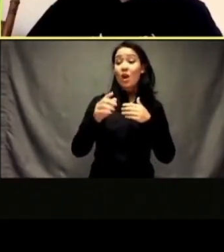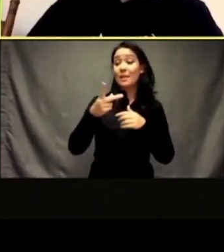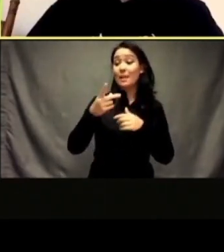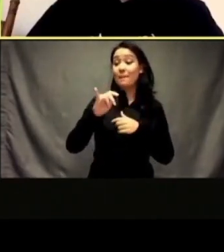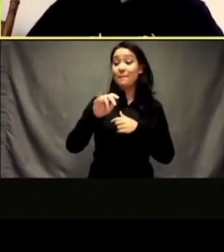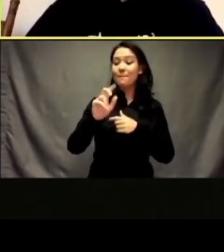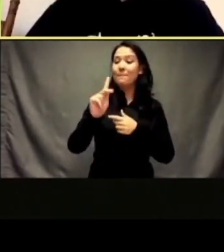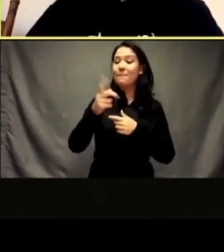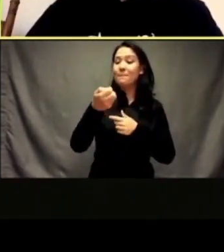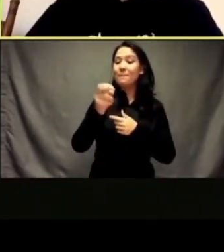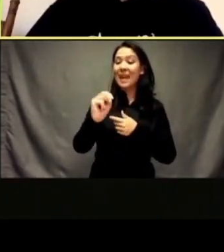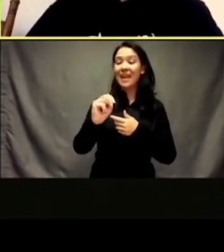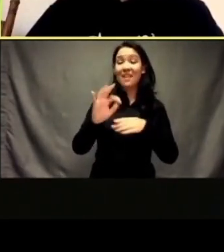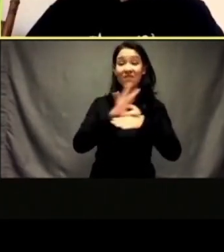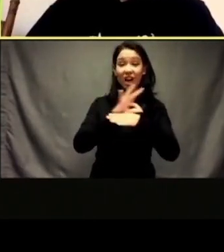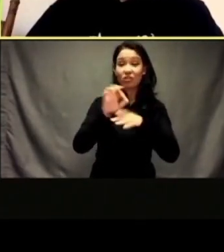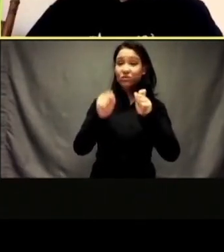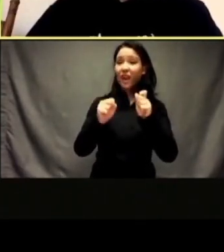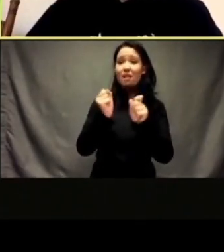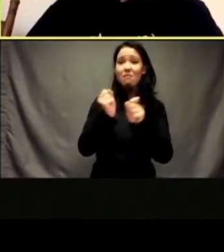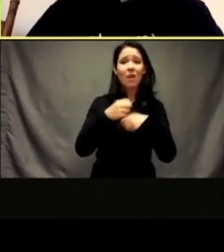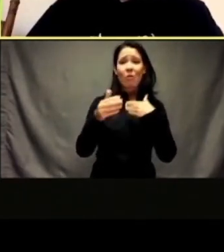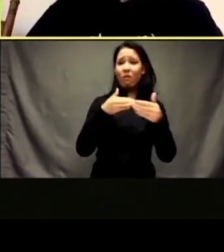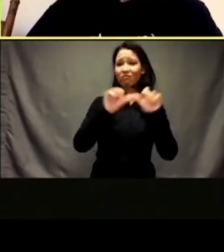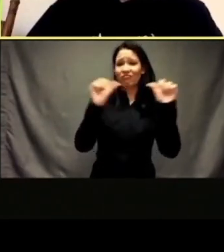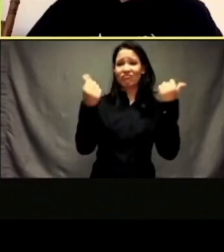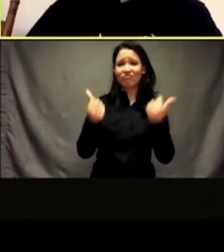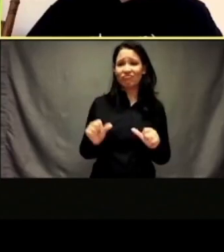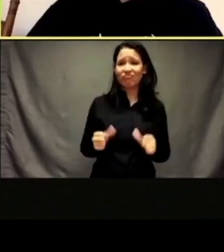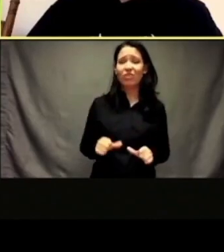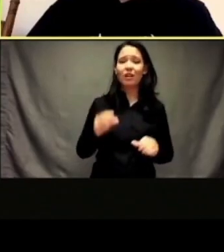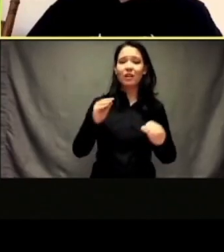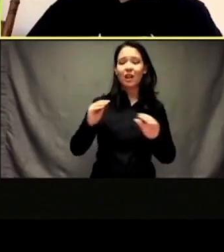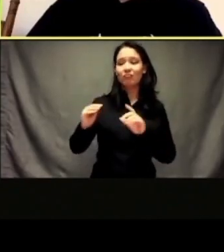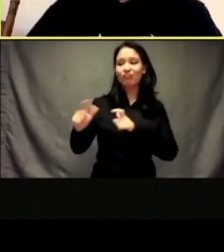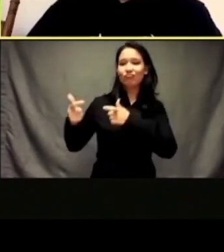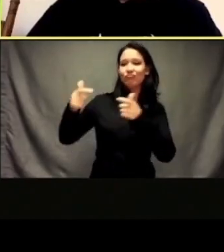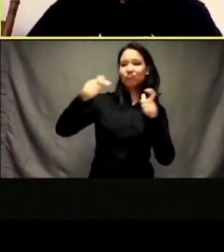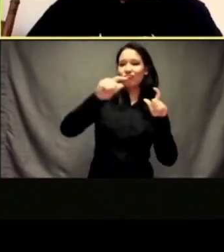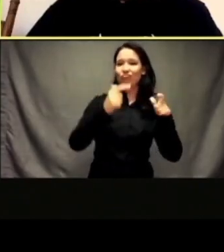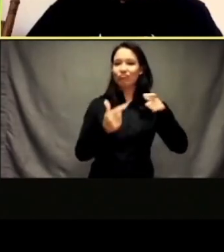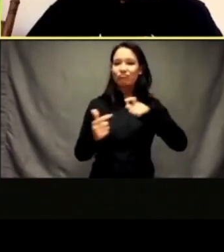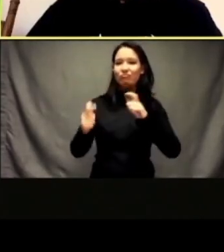making it tilt, move into a random spot, and then draw another shape.